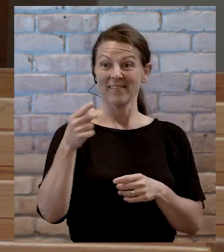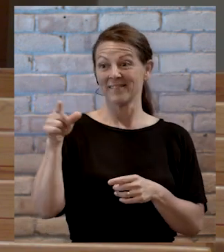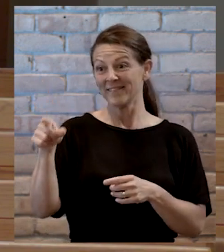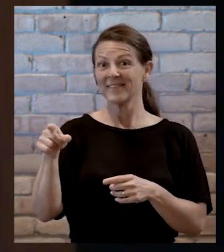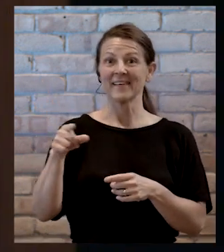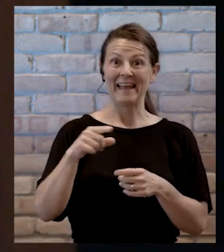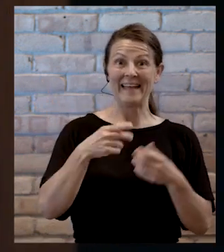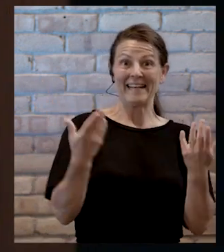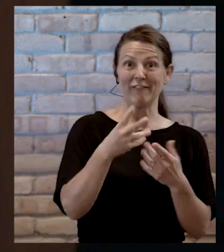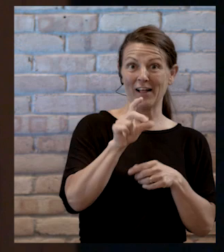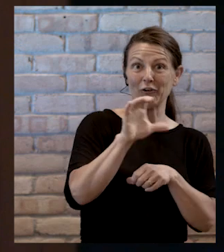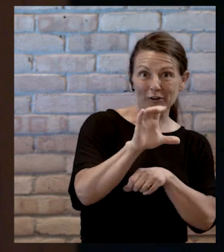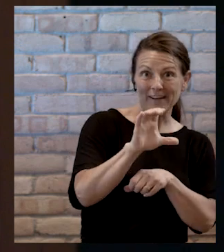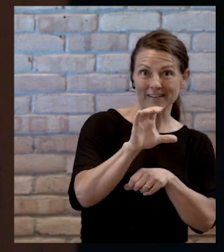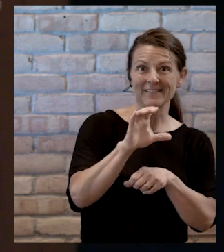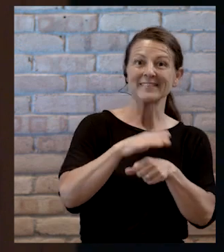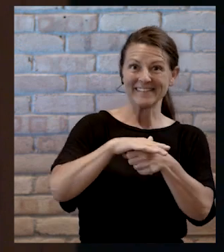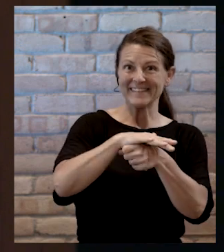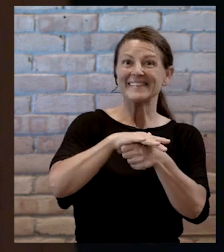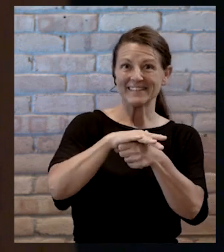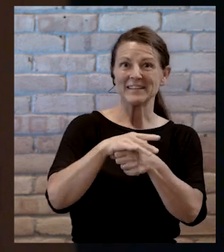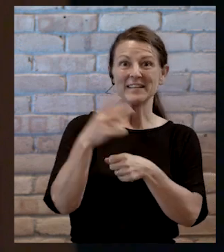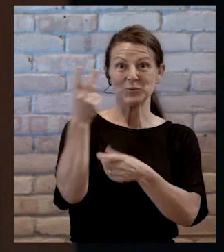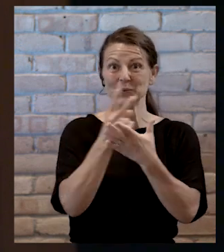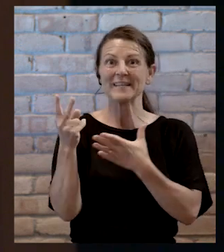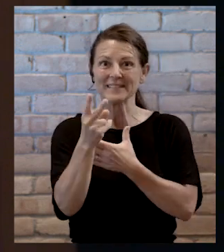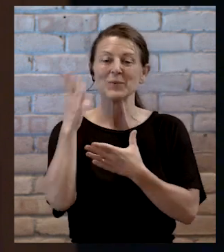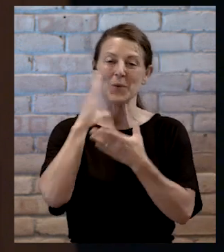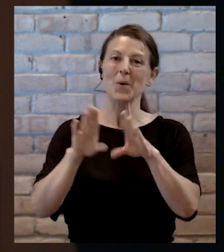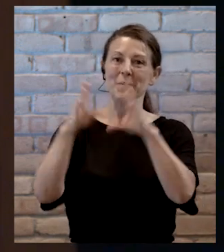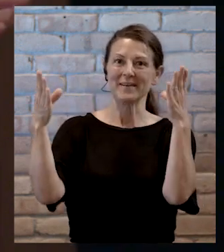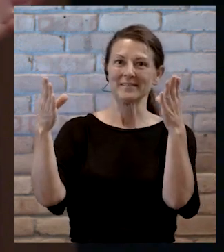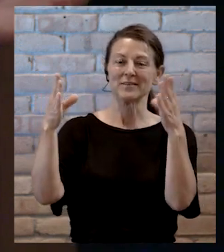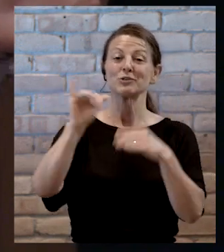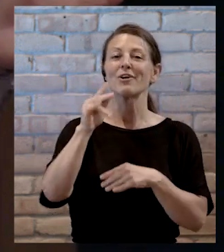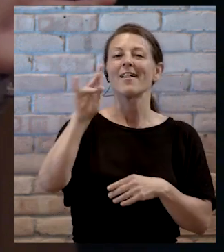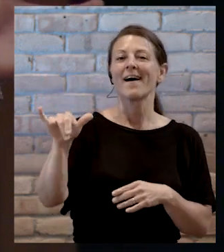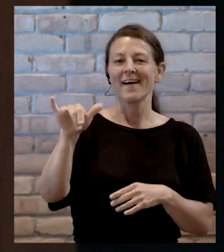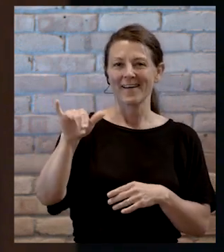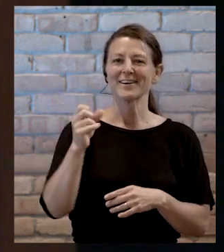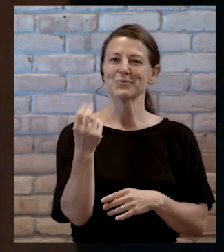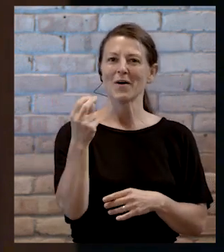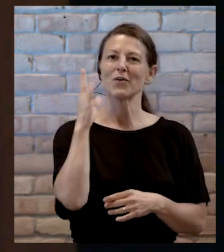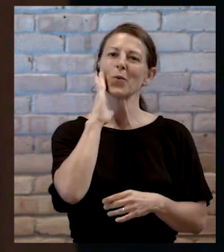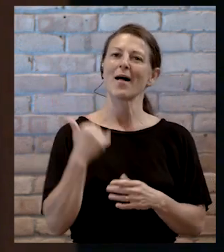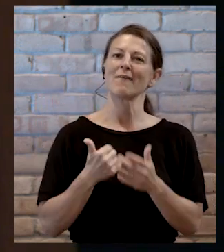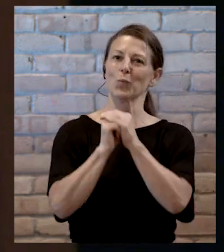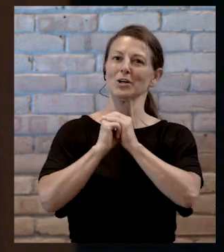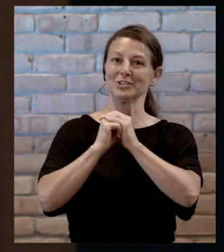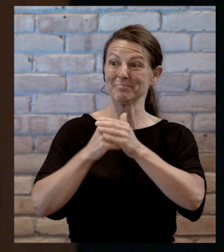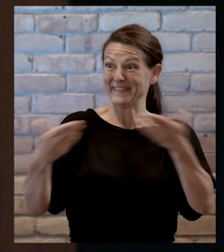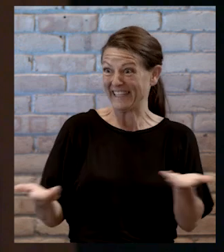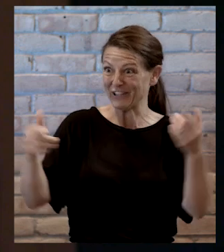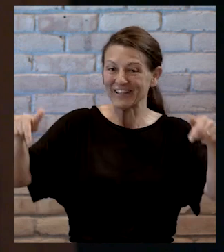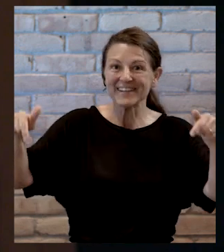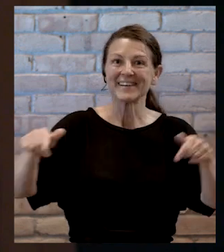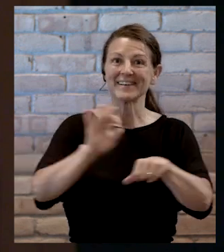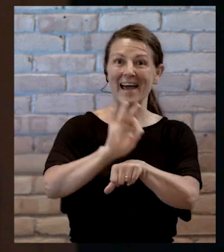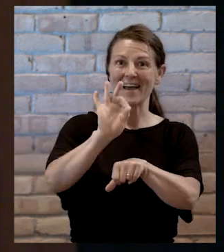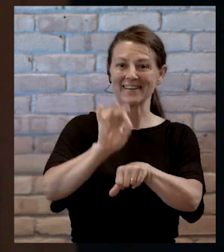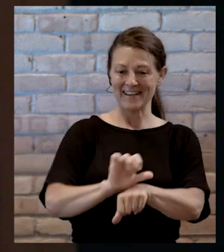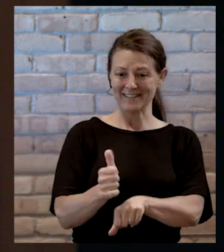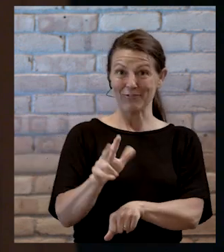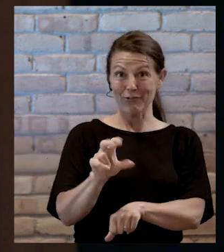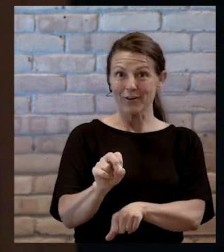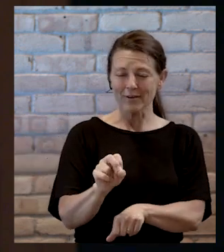in 2 weeks. July 12th, we will be having worship in these sanctuaries, 9 o'clock and 10:30. We